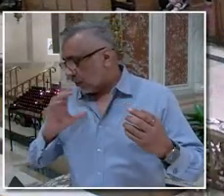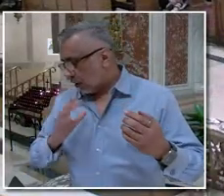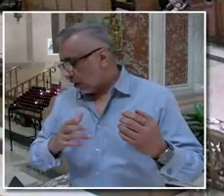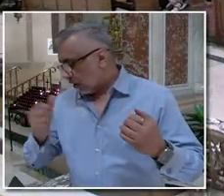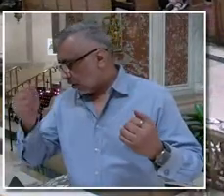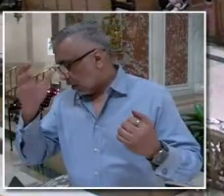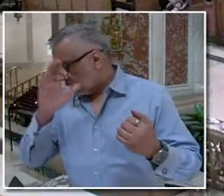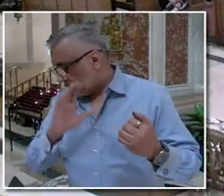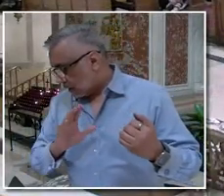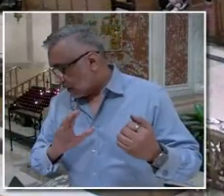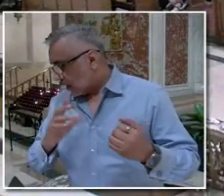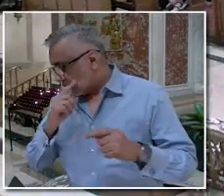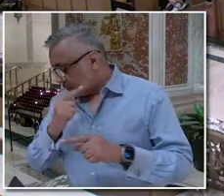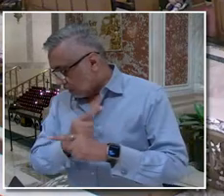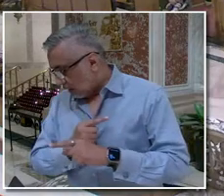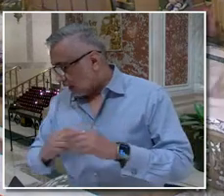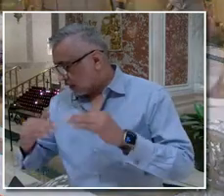God.